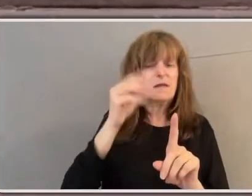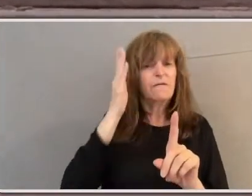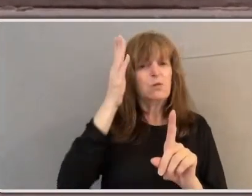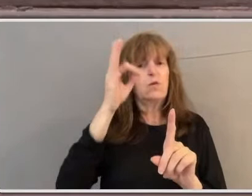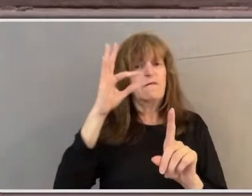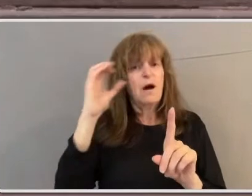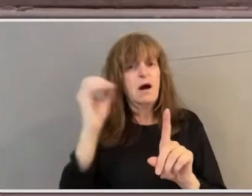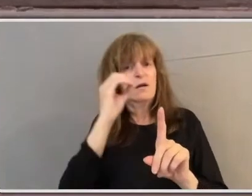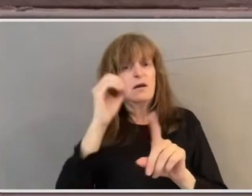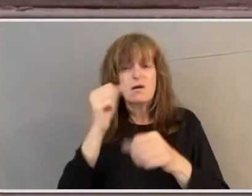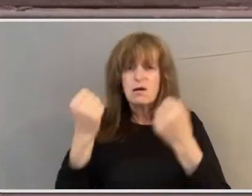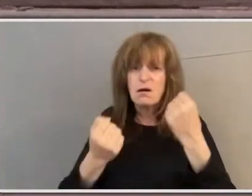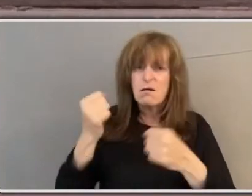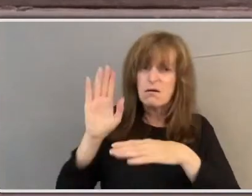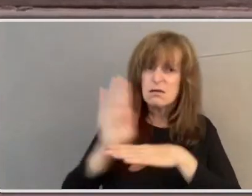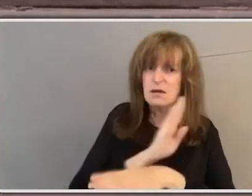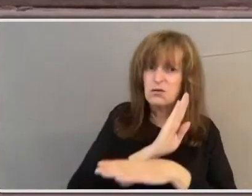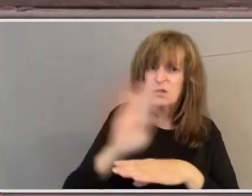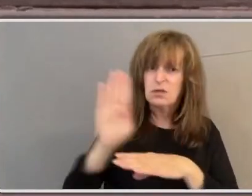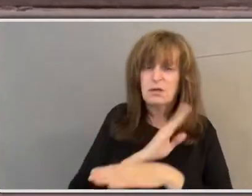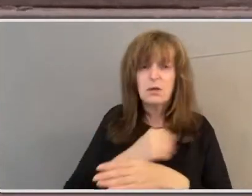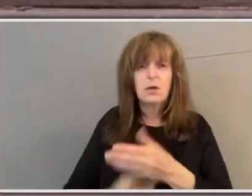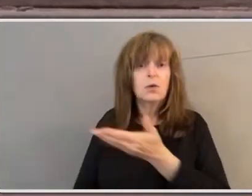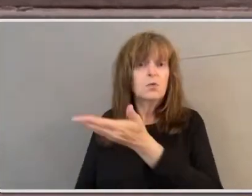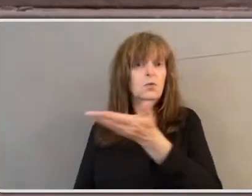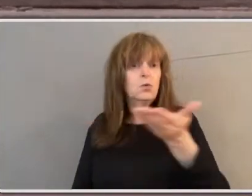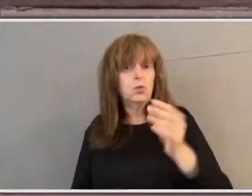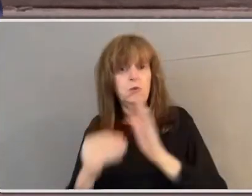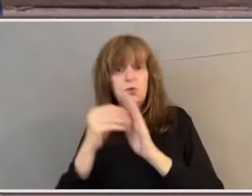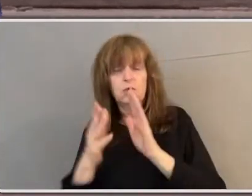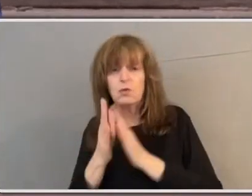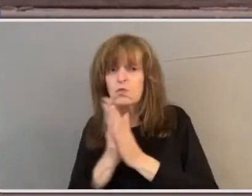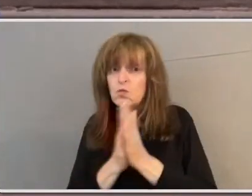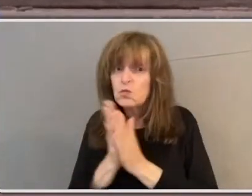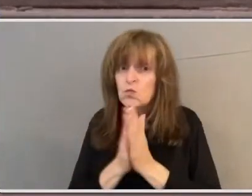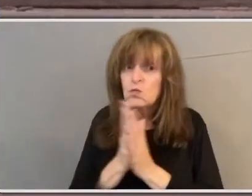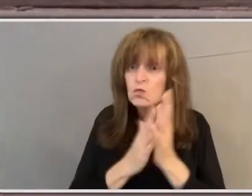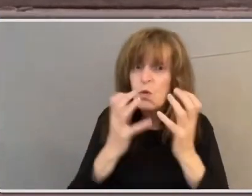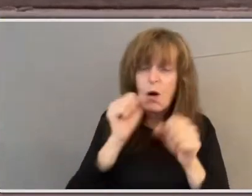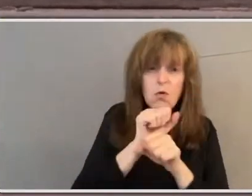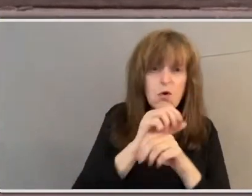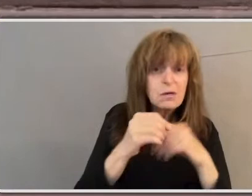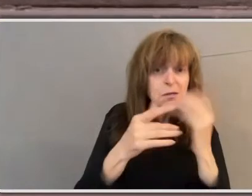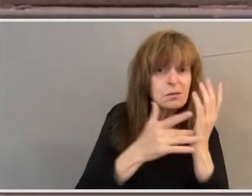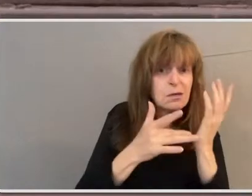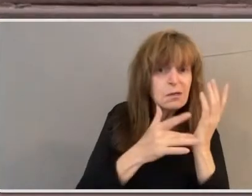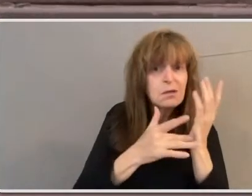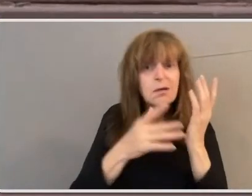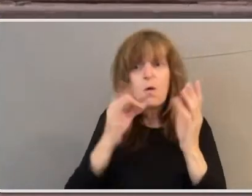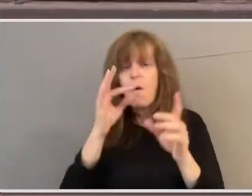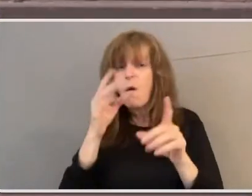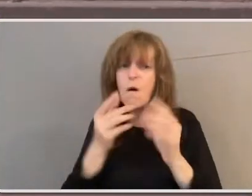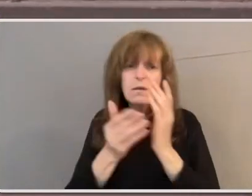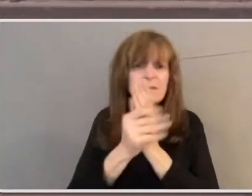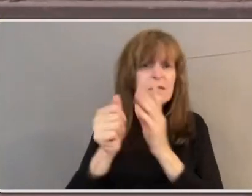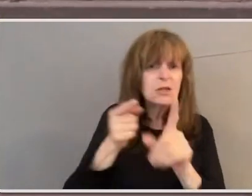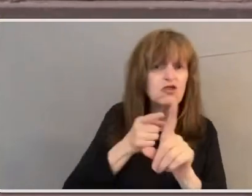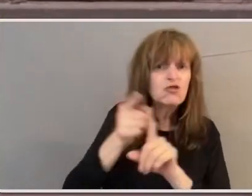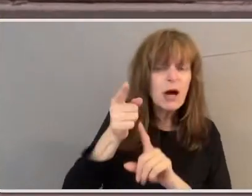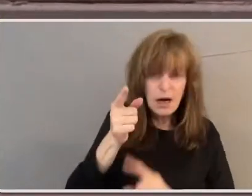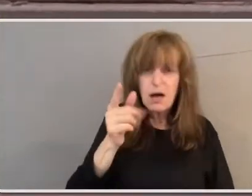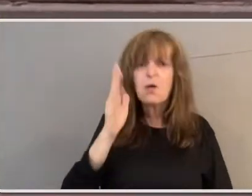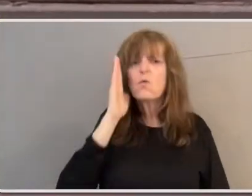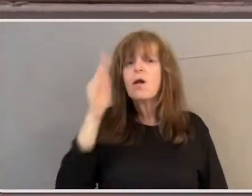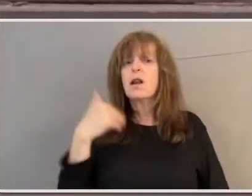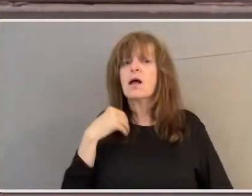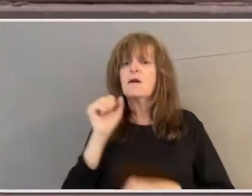student who wants to work in the tech sector or the skilled trades, we will have a job waiting for you. If